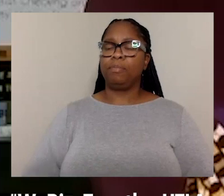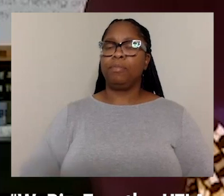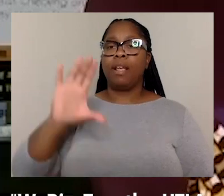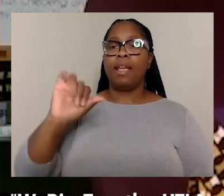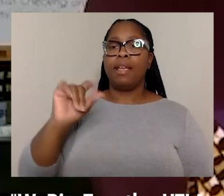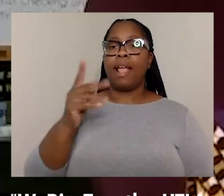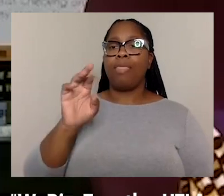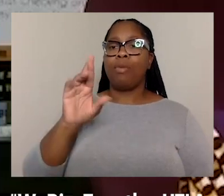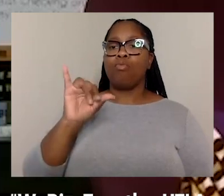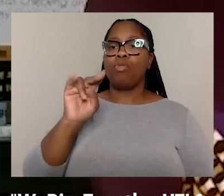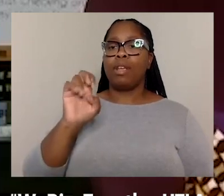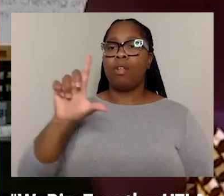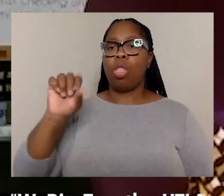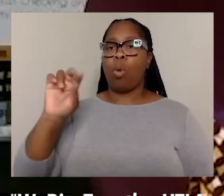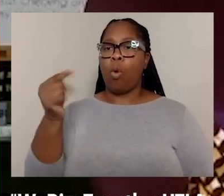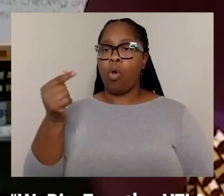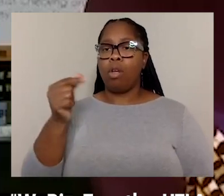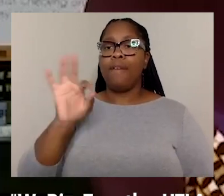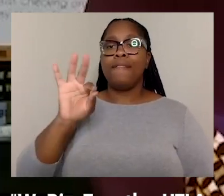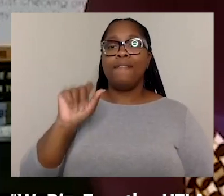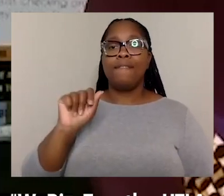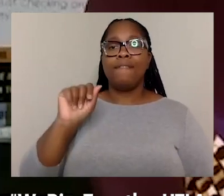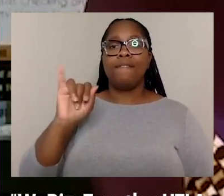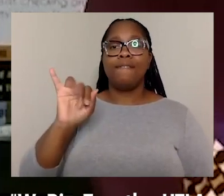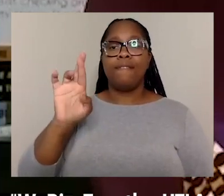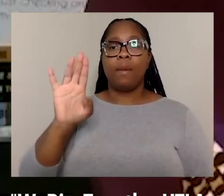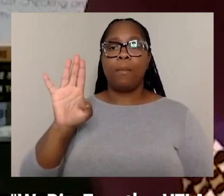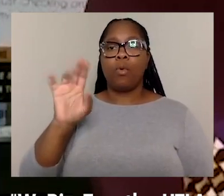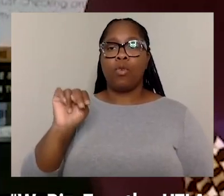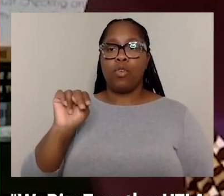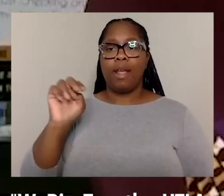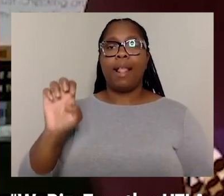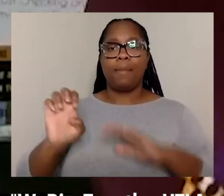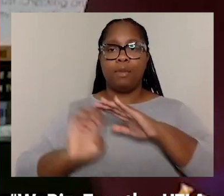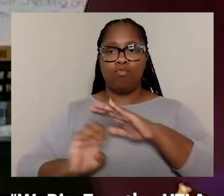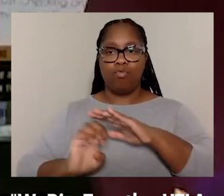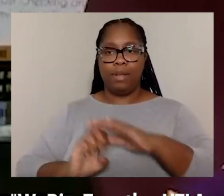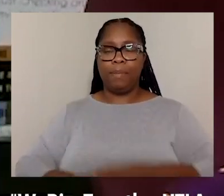Catherine Long, Fairburn Elementary.